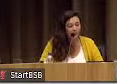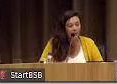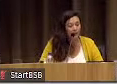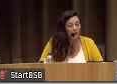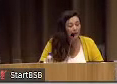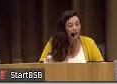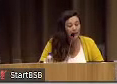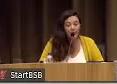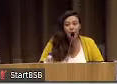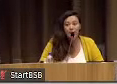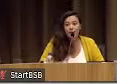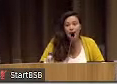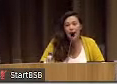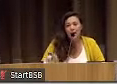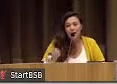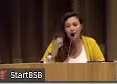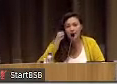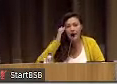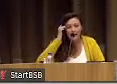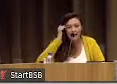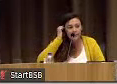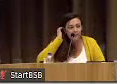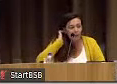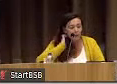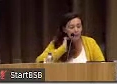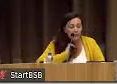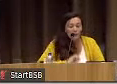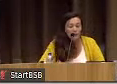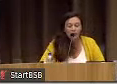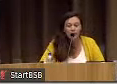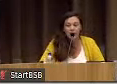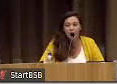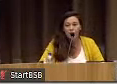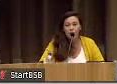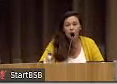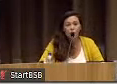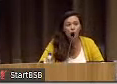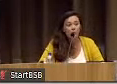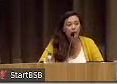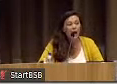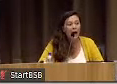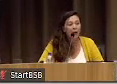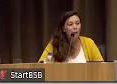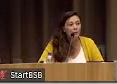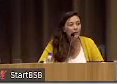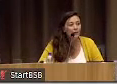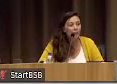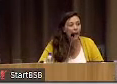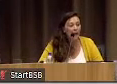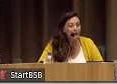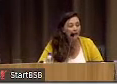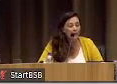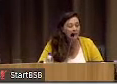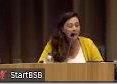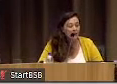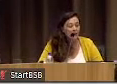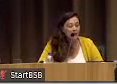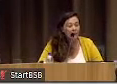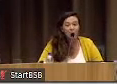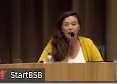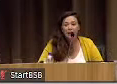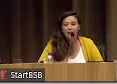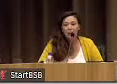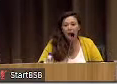offer to the whole country in terms of health. And what is RNDS? We say